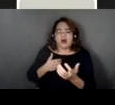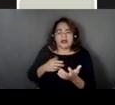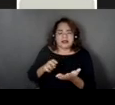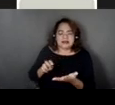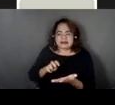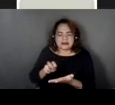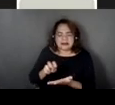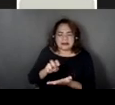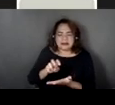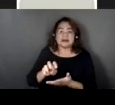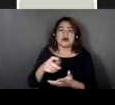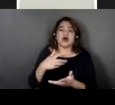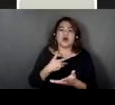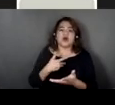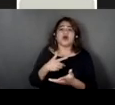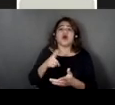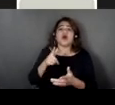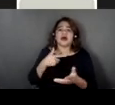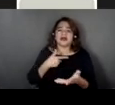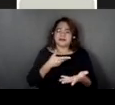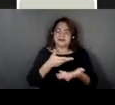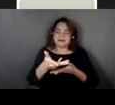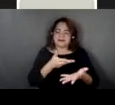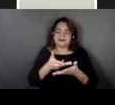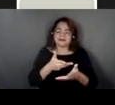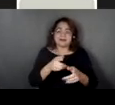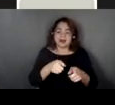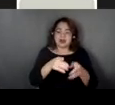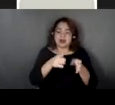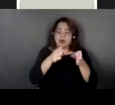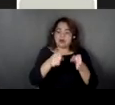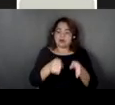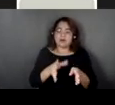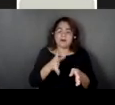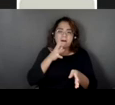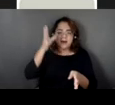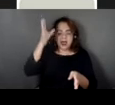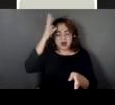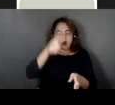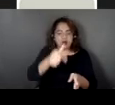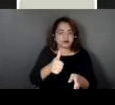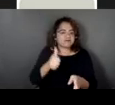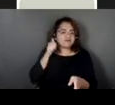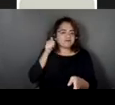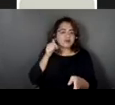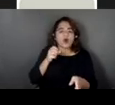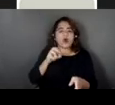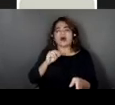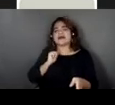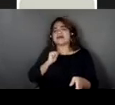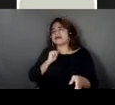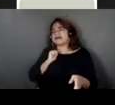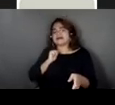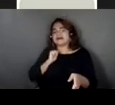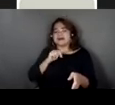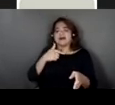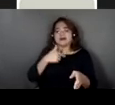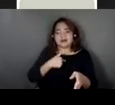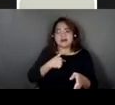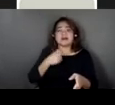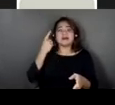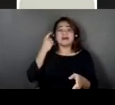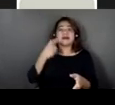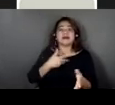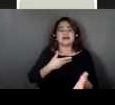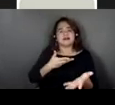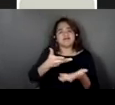to engage the more reluctant parent in the conversation, because it's very hard to provide information unless you start the